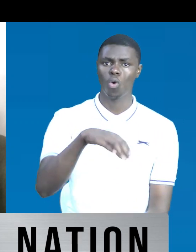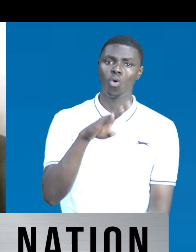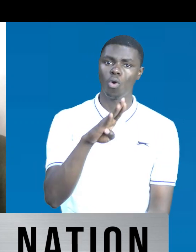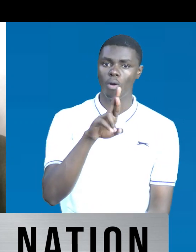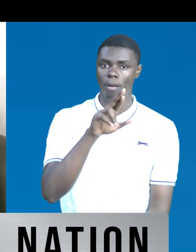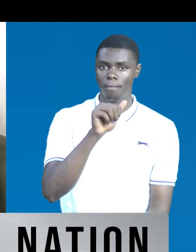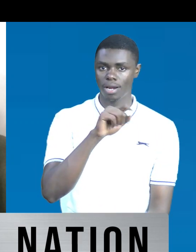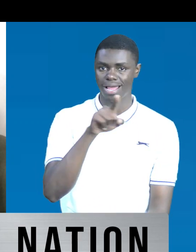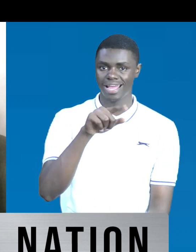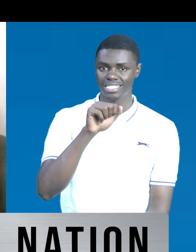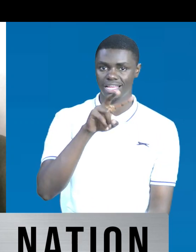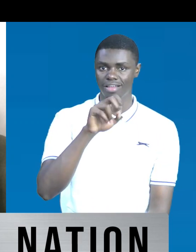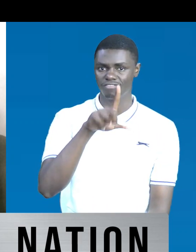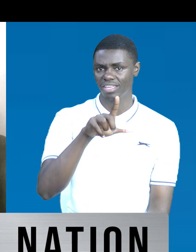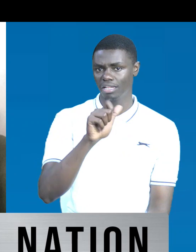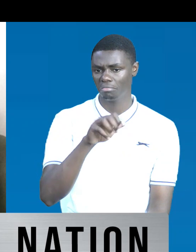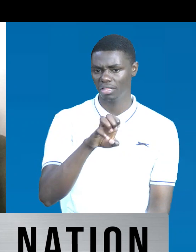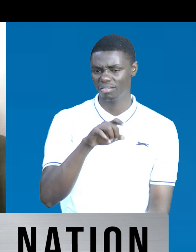previous geographical